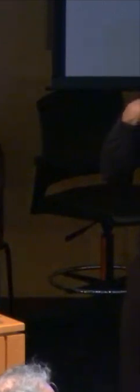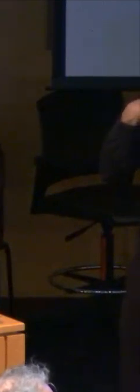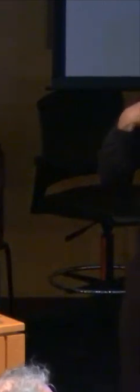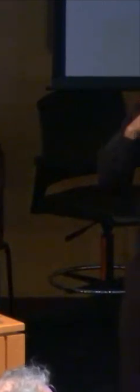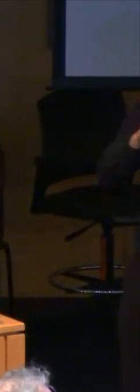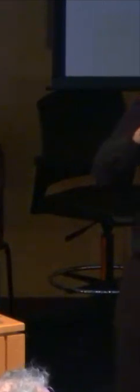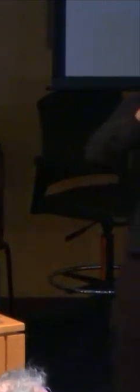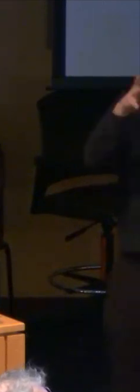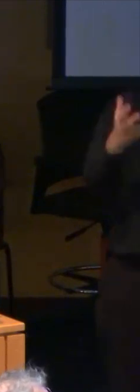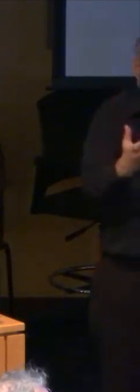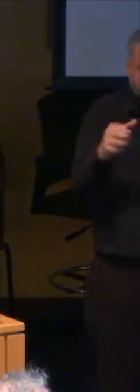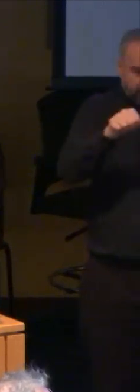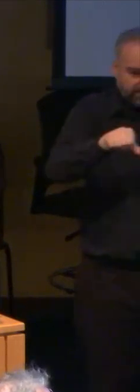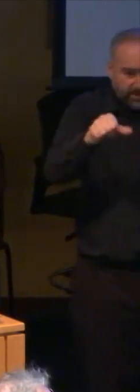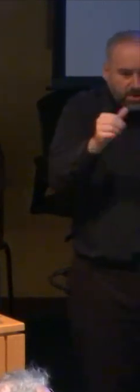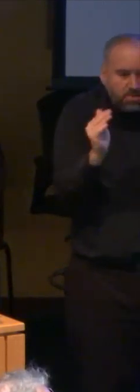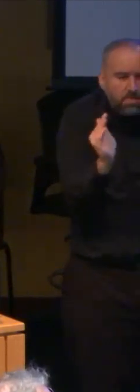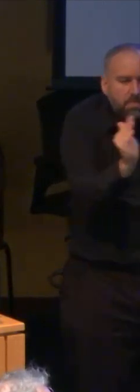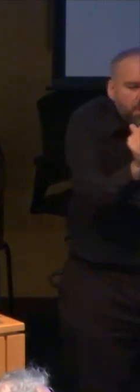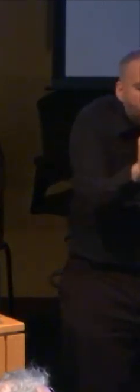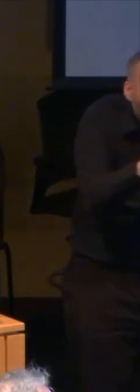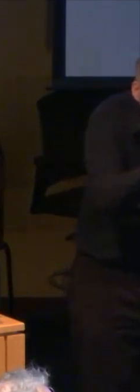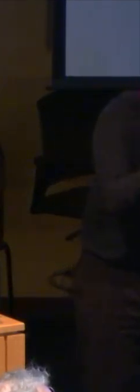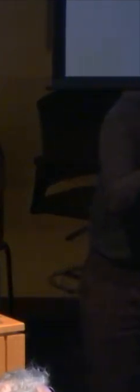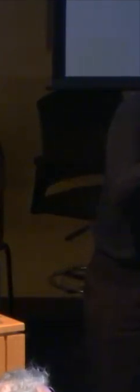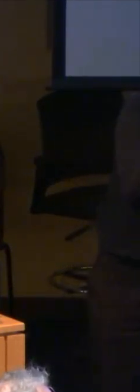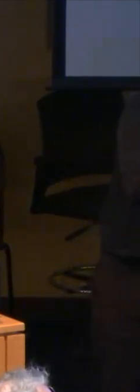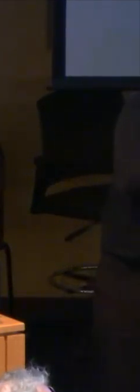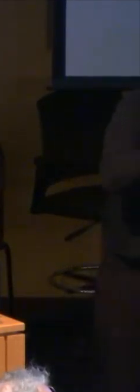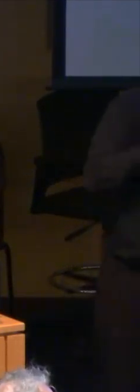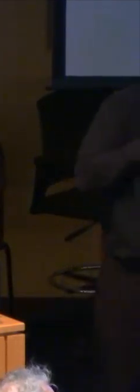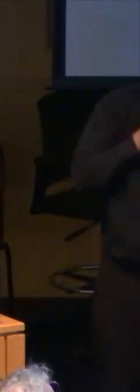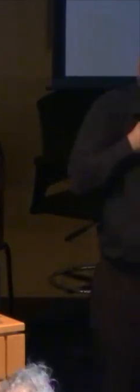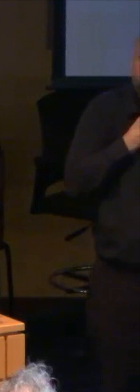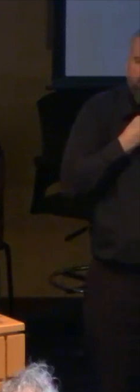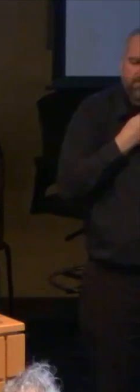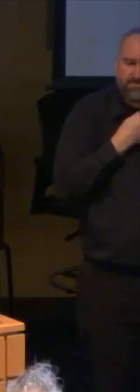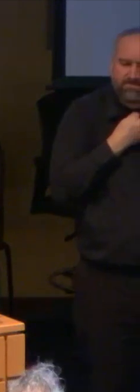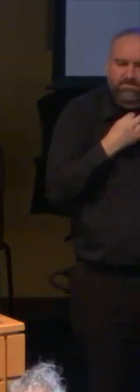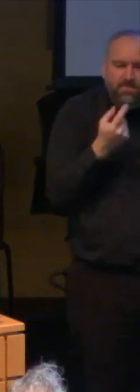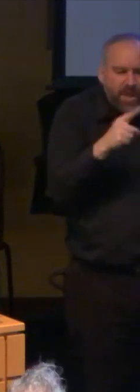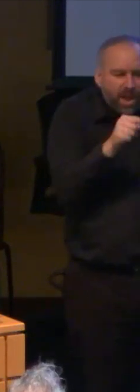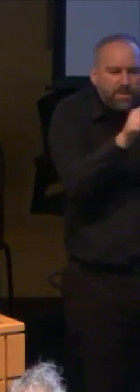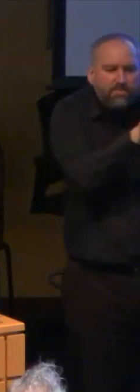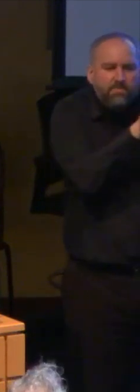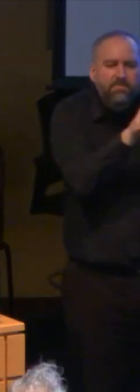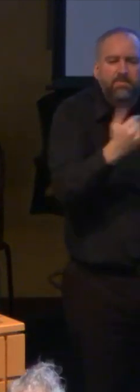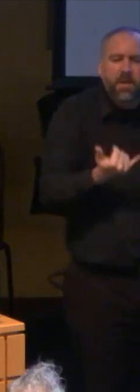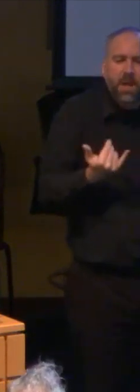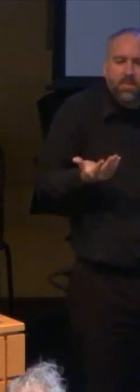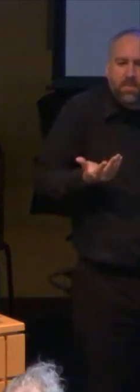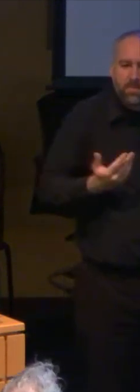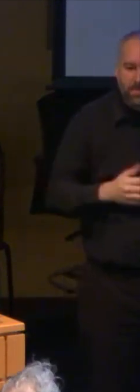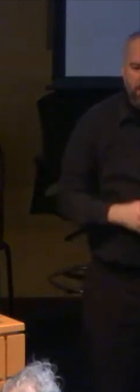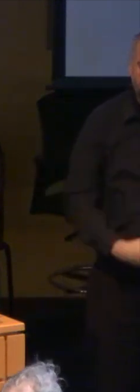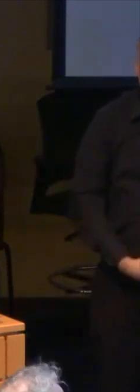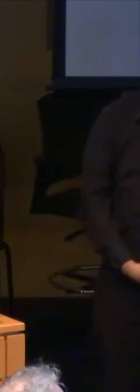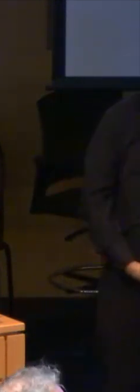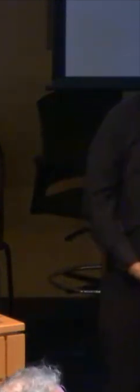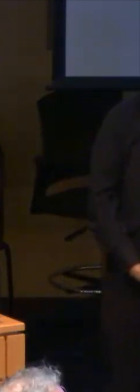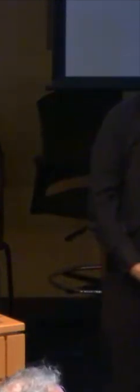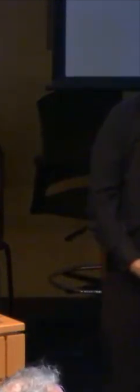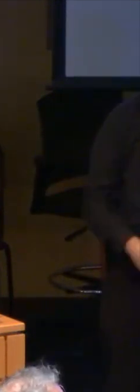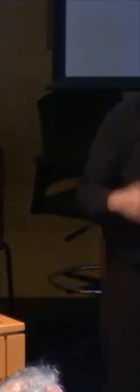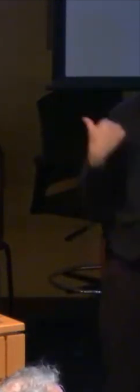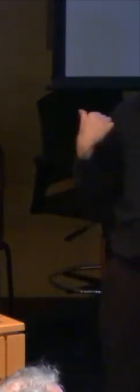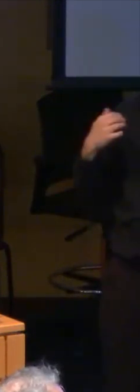Okay, so the question, I think if I may summarize it, is the interaction that we as scientists